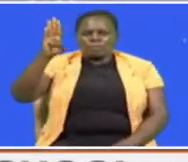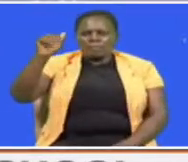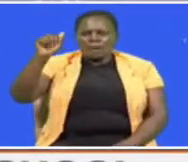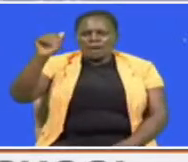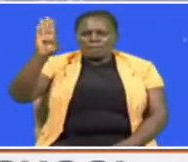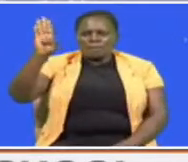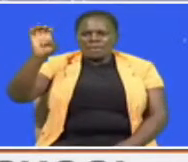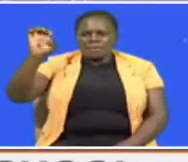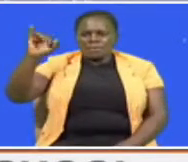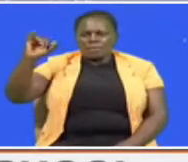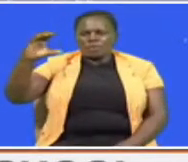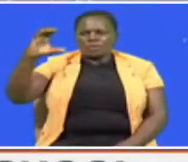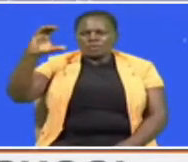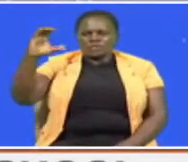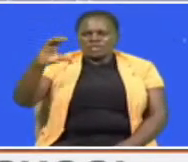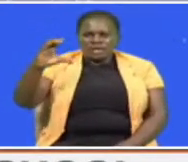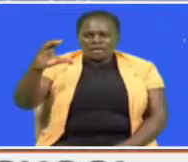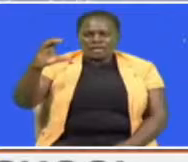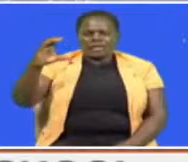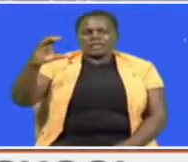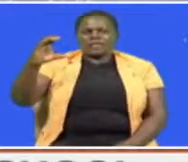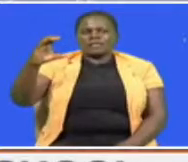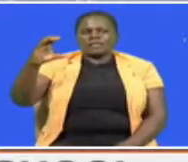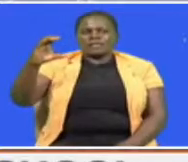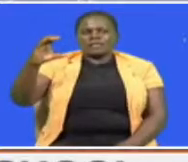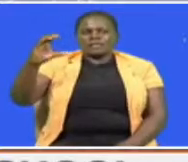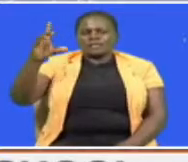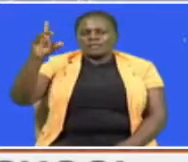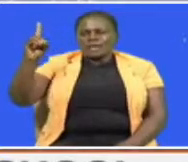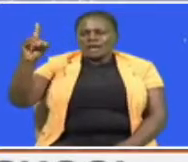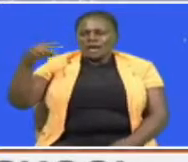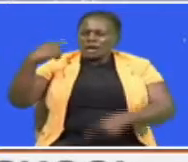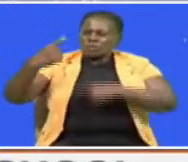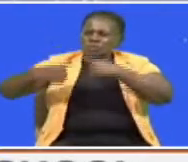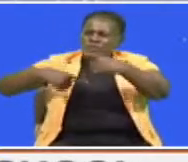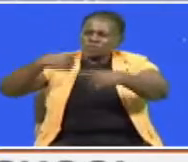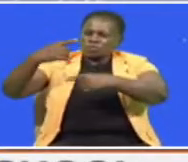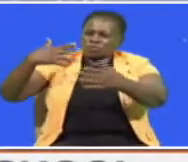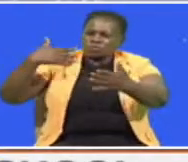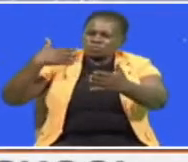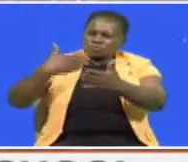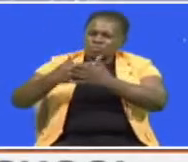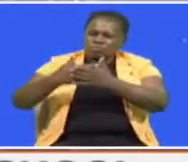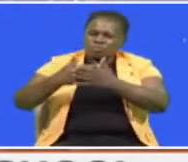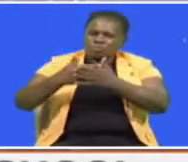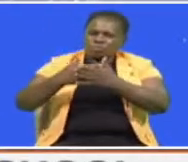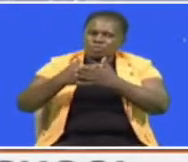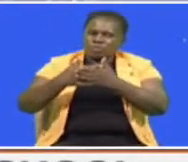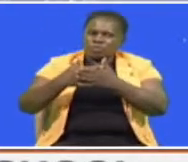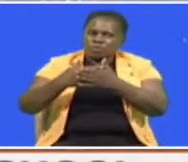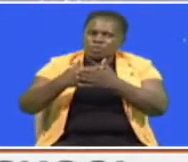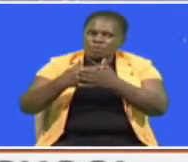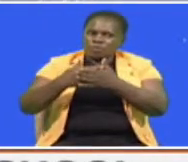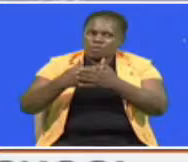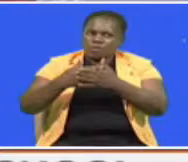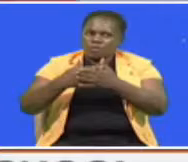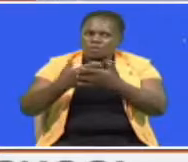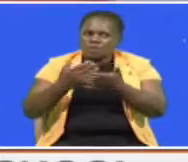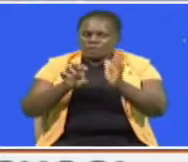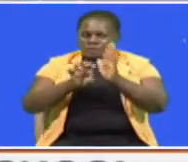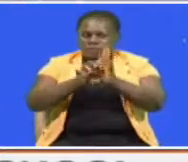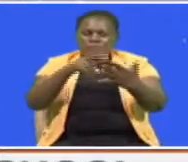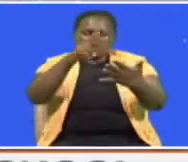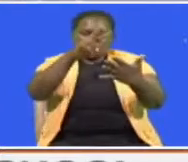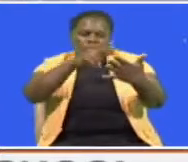bubu cha che chi chuchu. Then wanaendelea hivyo hadi wanaenda ku kama ni